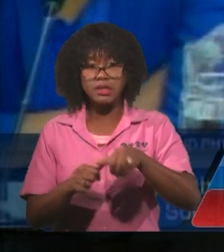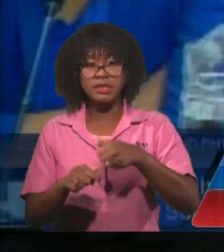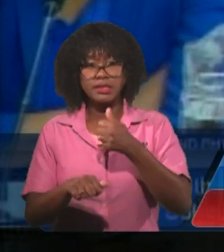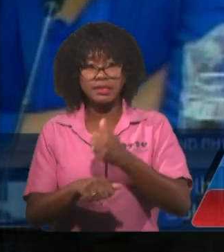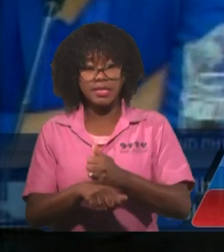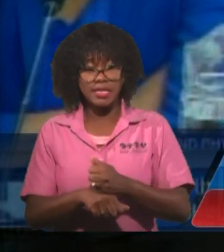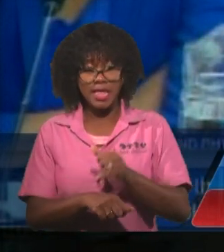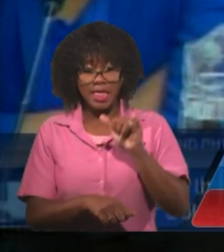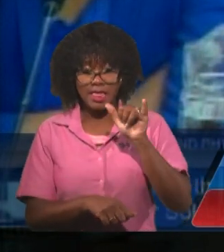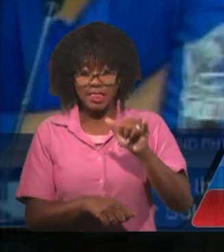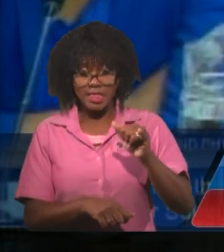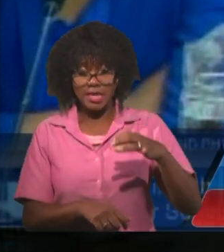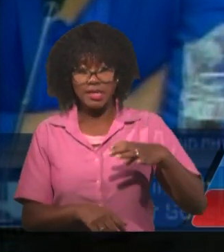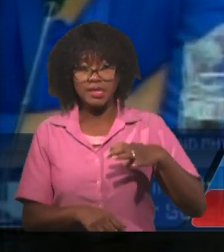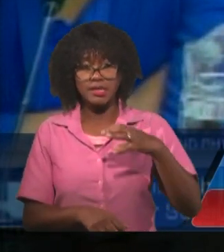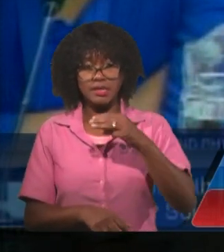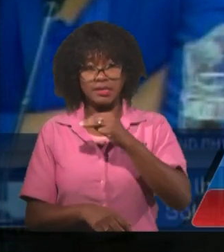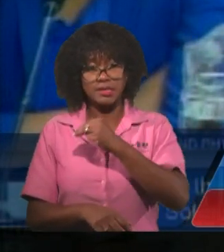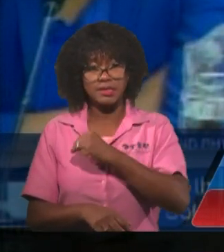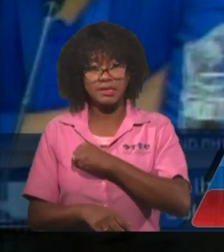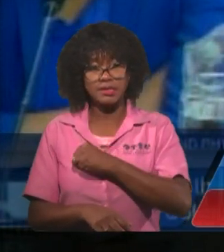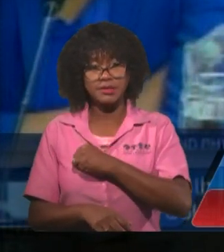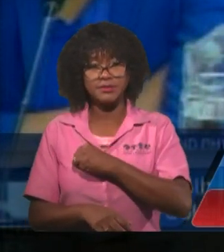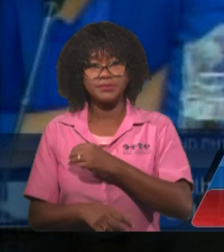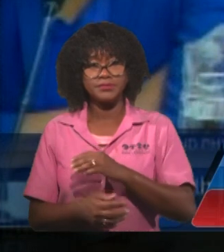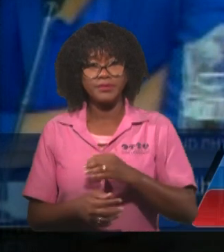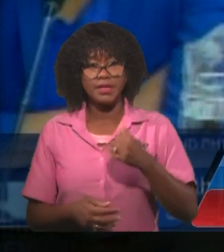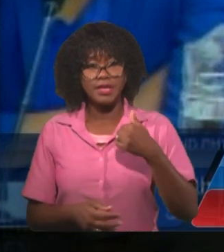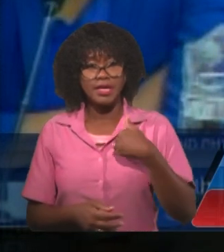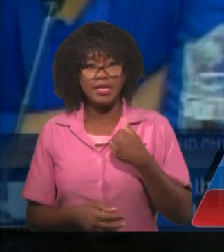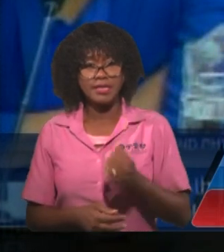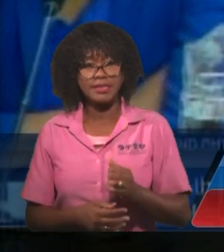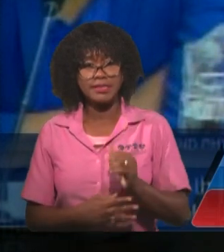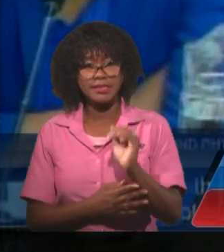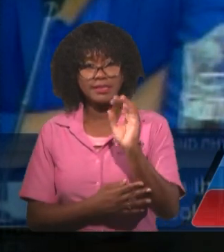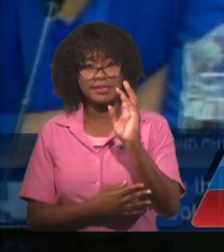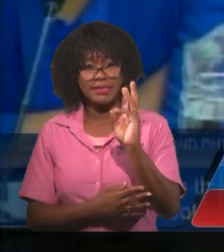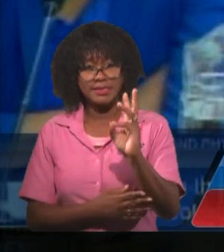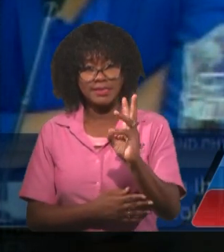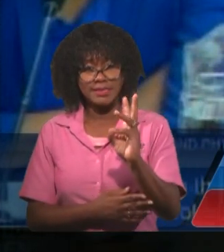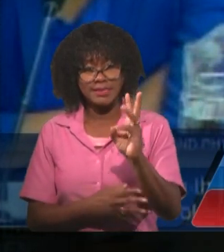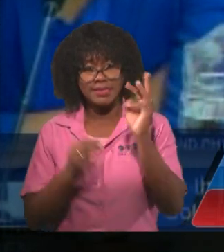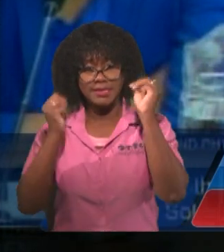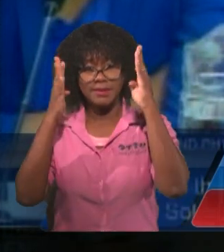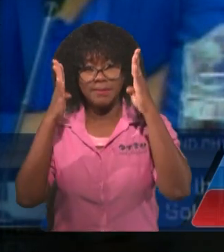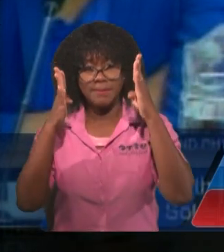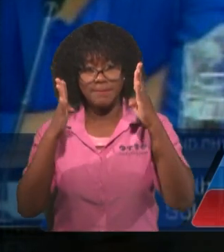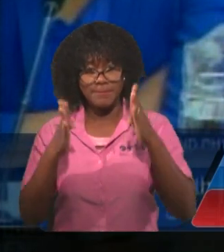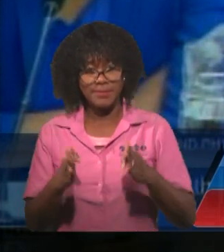And that oversight committee had six ministers